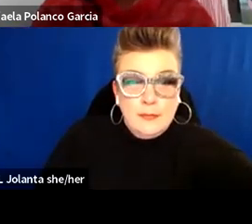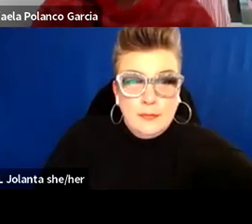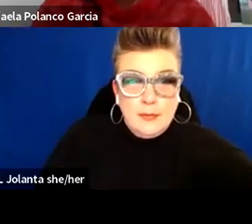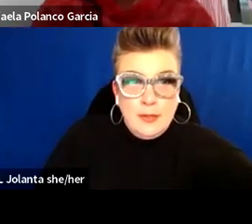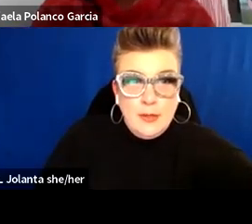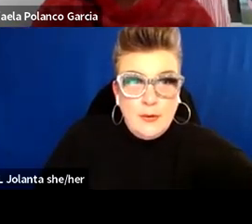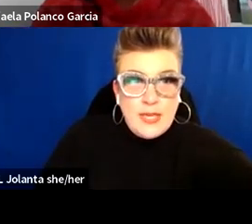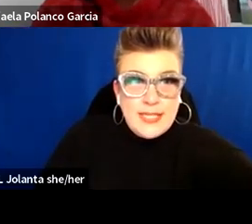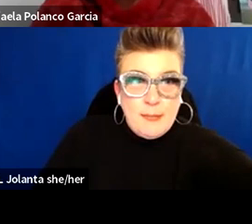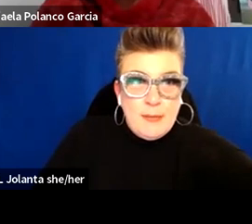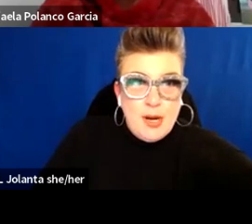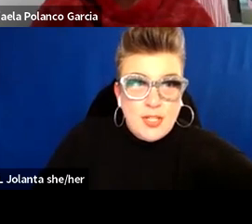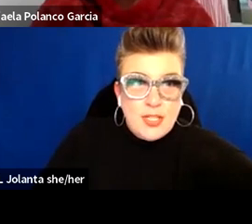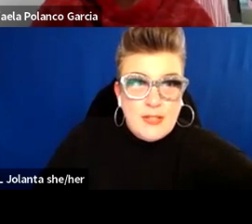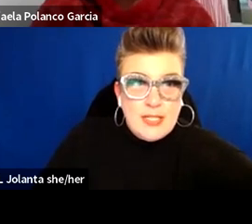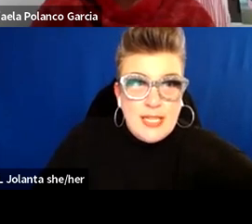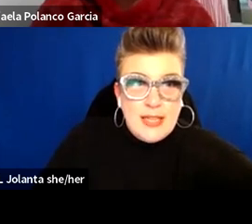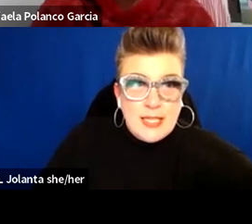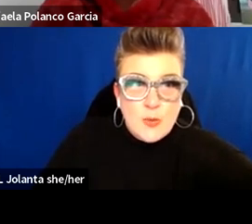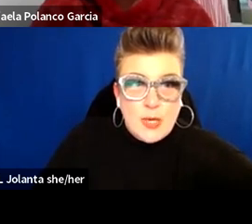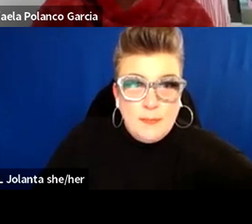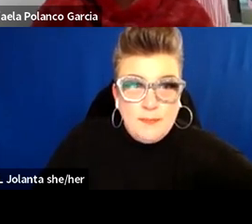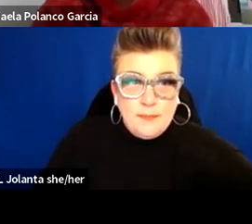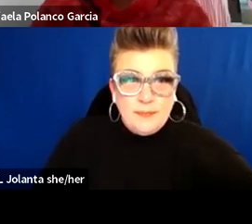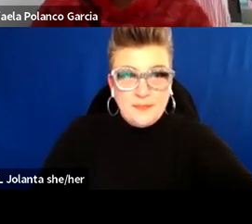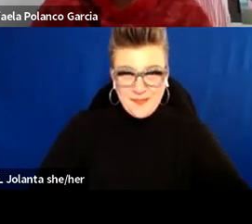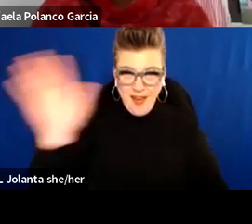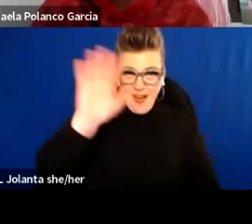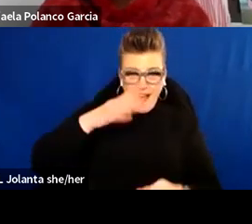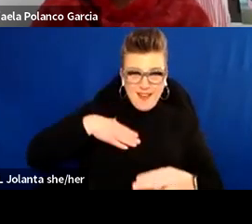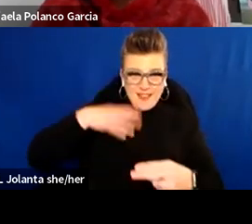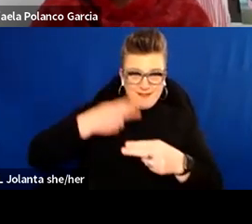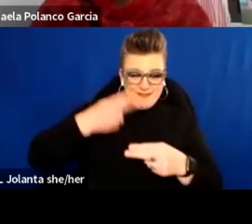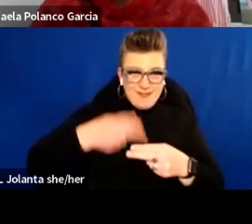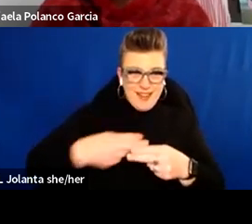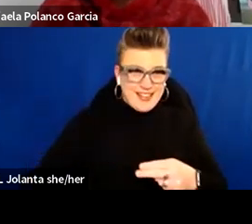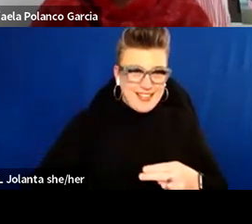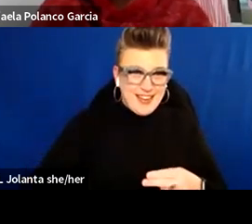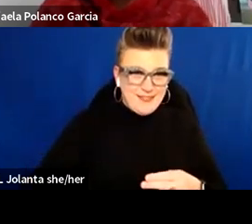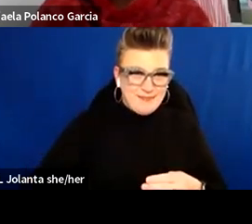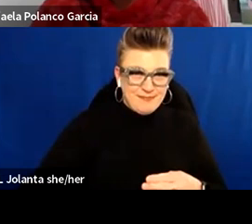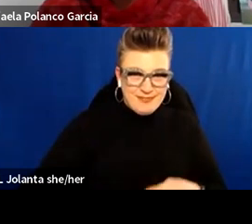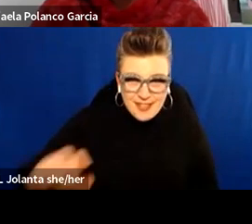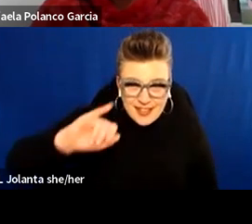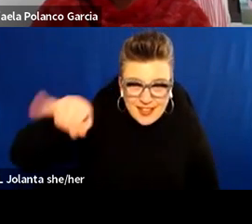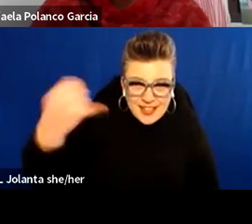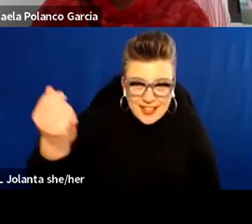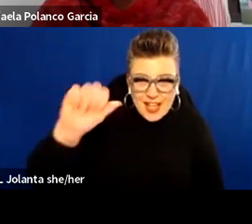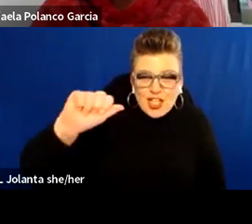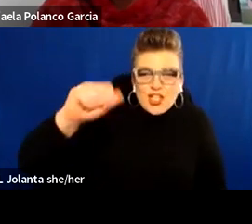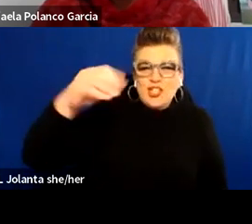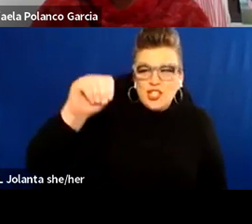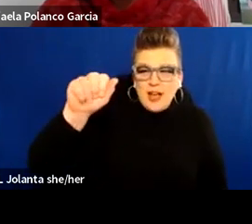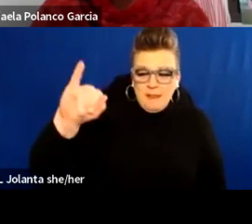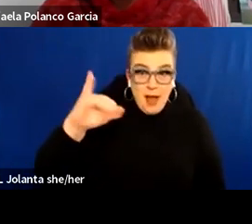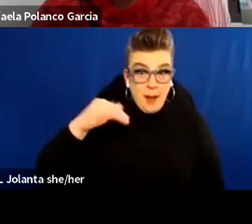hi my name is jamai i am in third grade and my age is nine i go to school at the pa